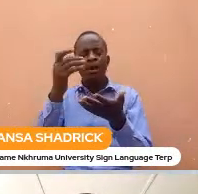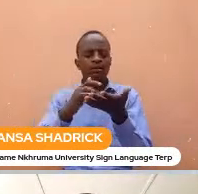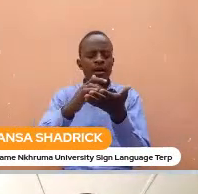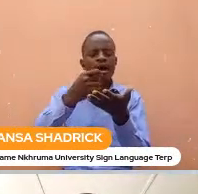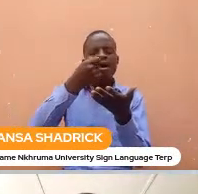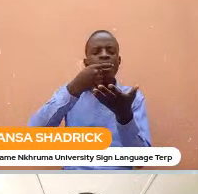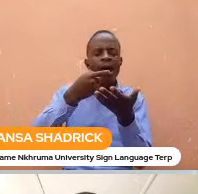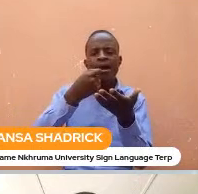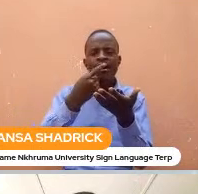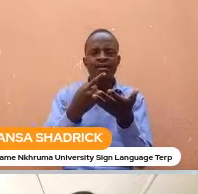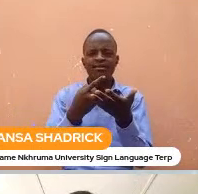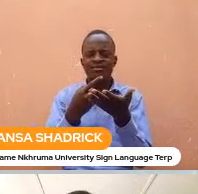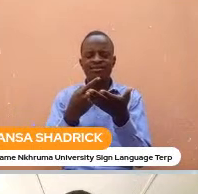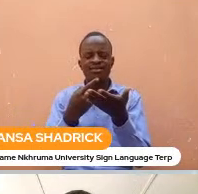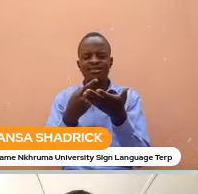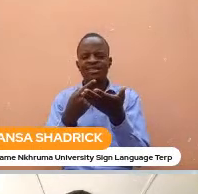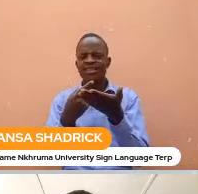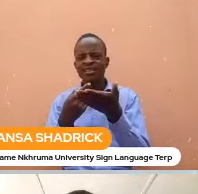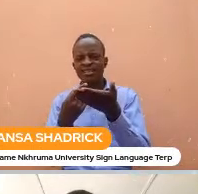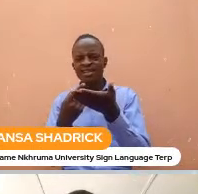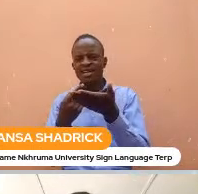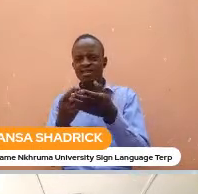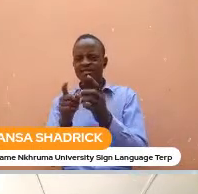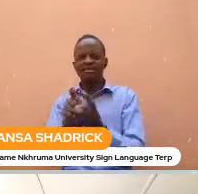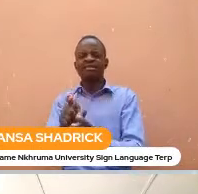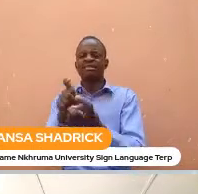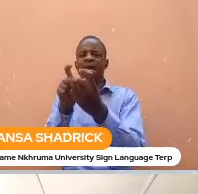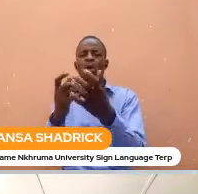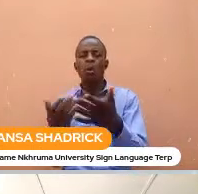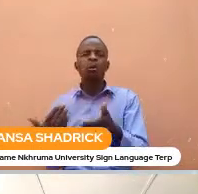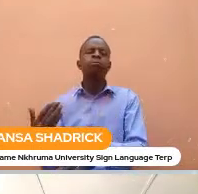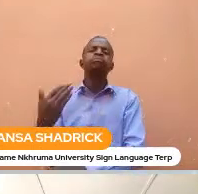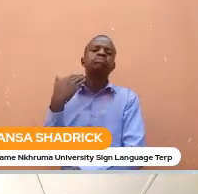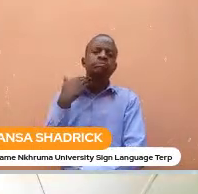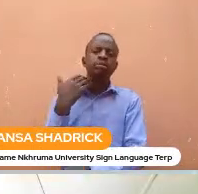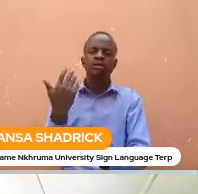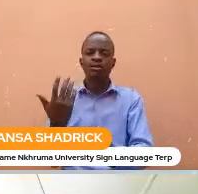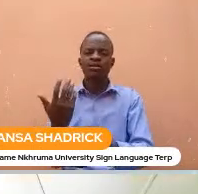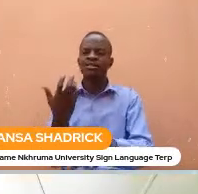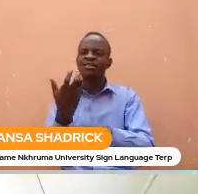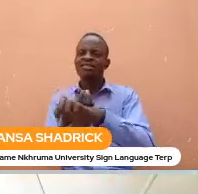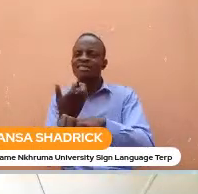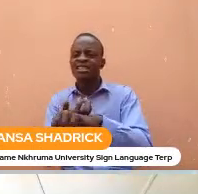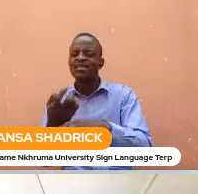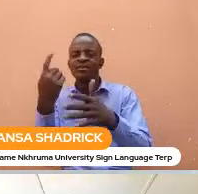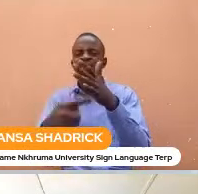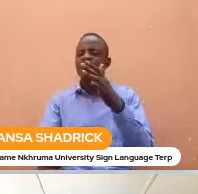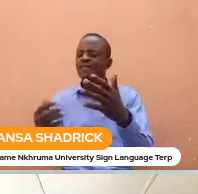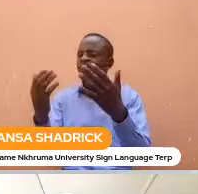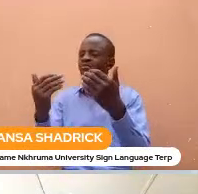India, because you touched on this a bit. So, what are the short-term and what are the long-term effects?